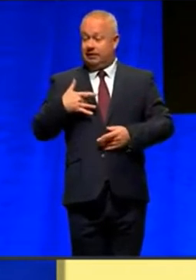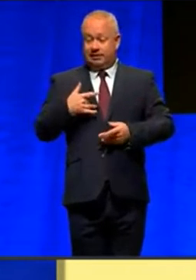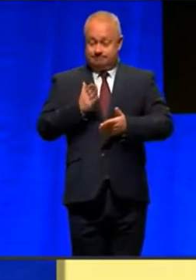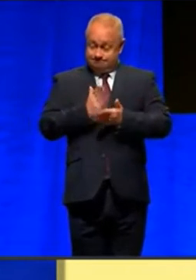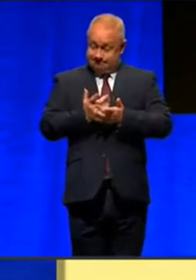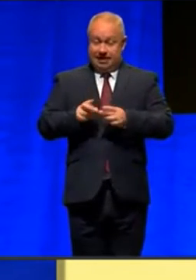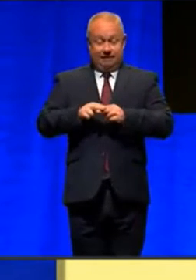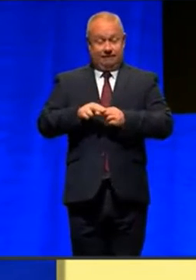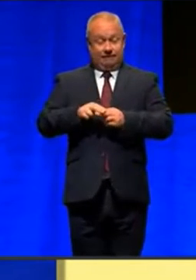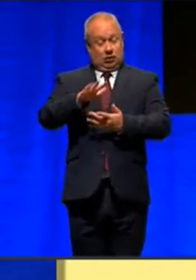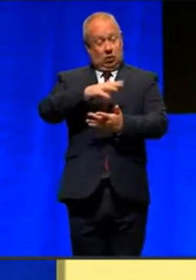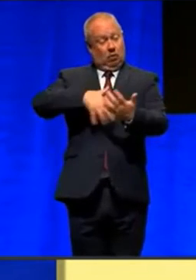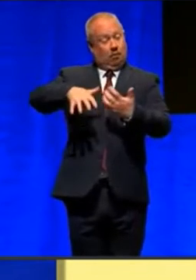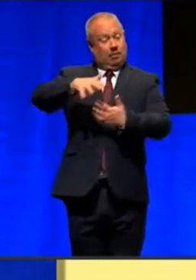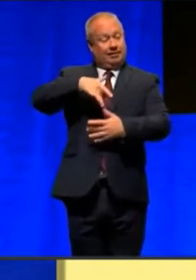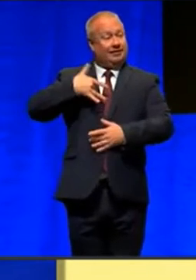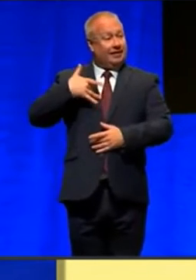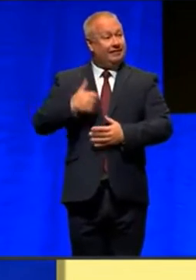difficult circumstances.